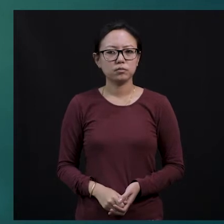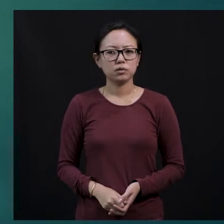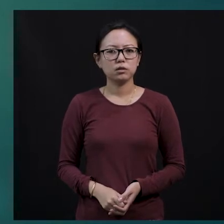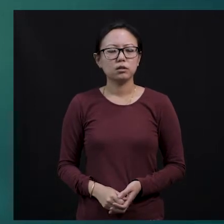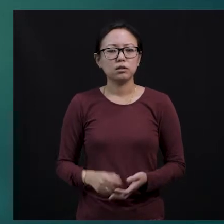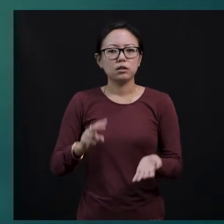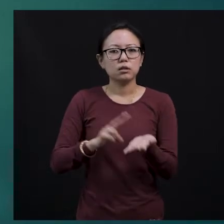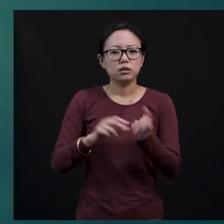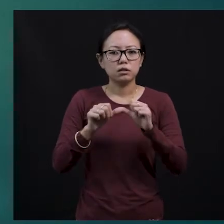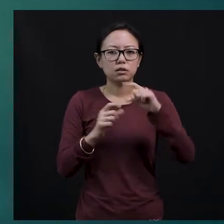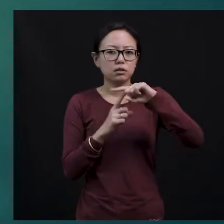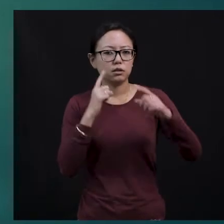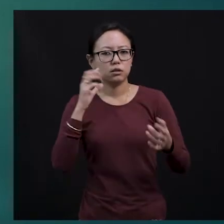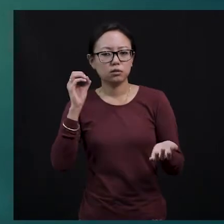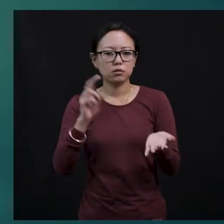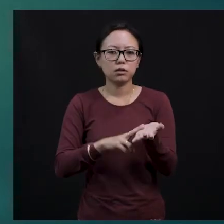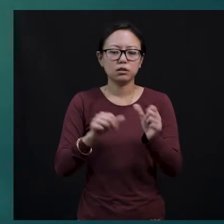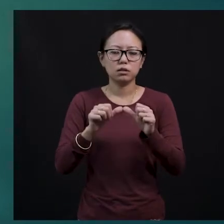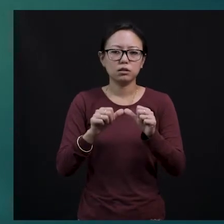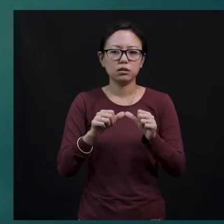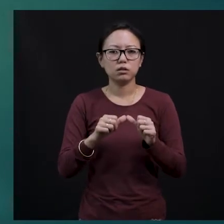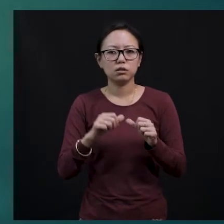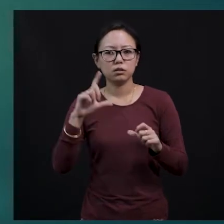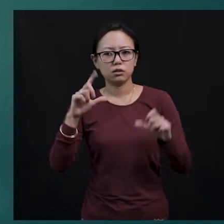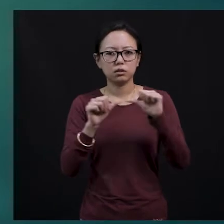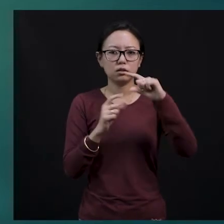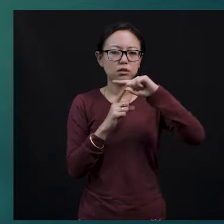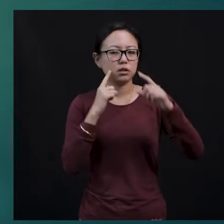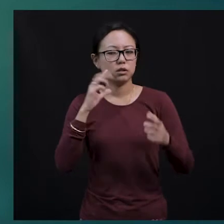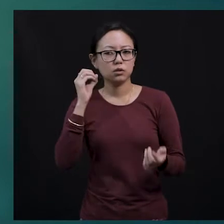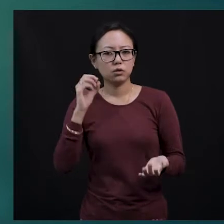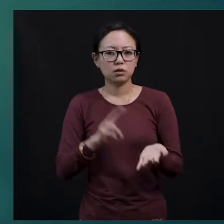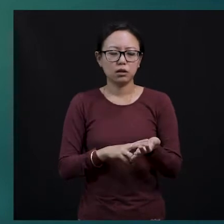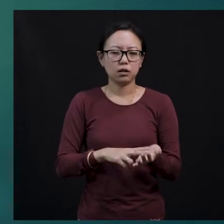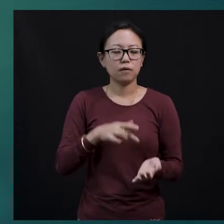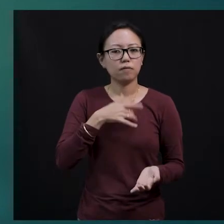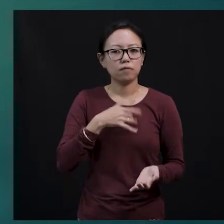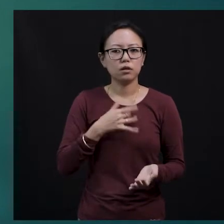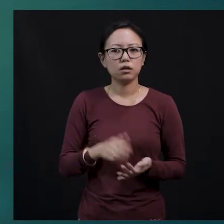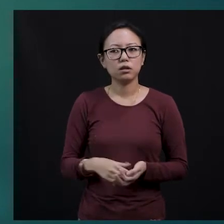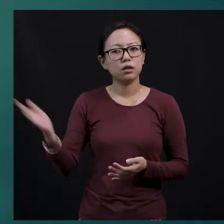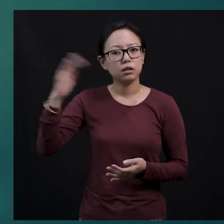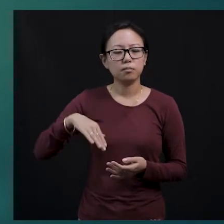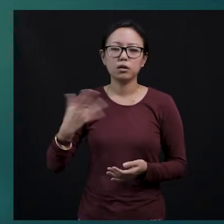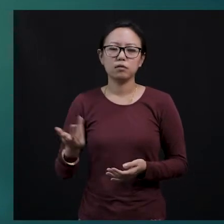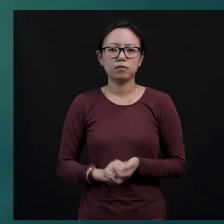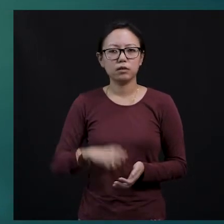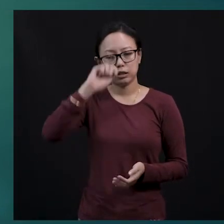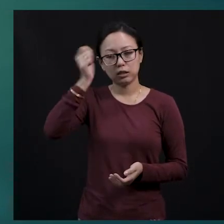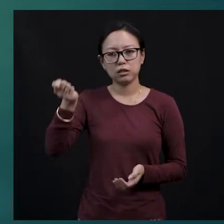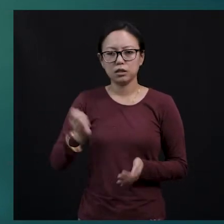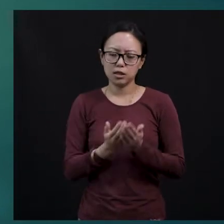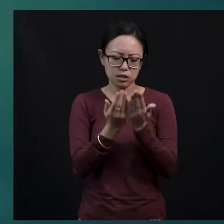of nationalism came through this English education. So that was all about part 1. Then part 2, we